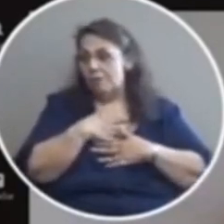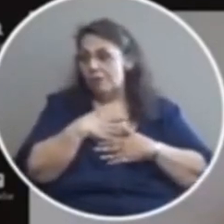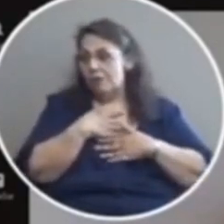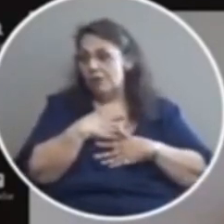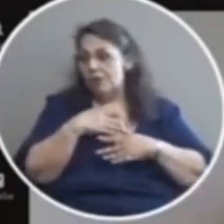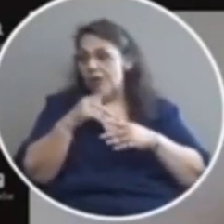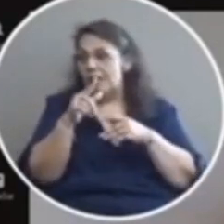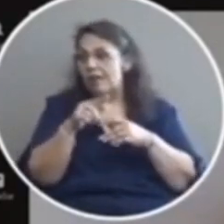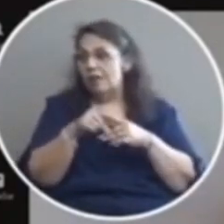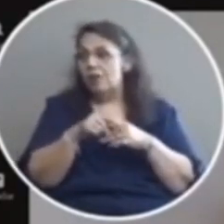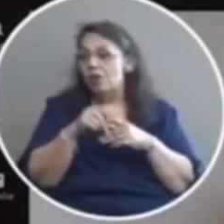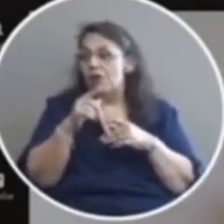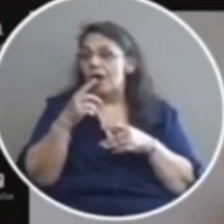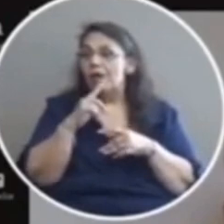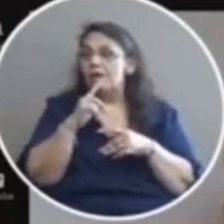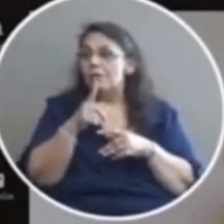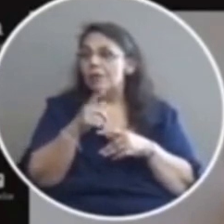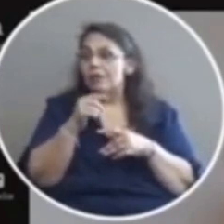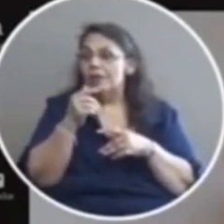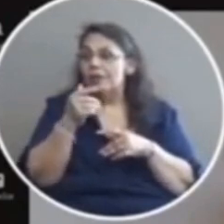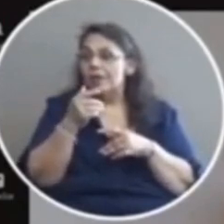it's the right thing to do. I really don't.